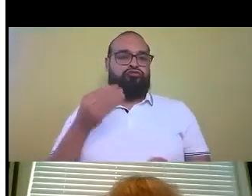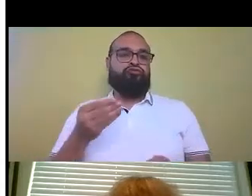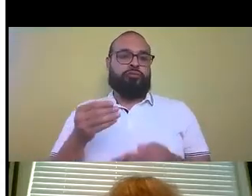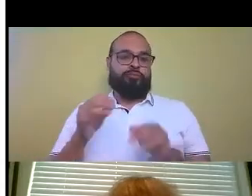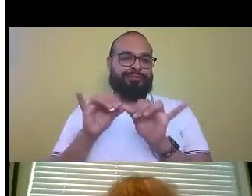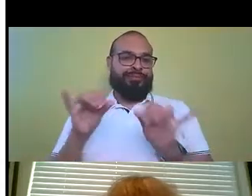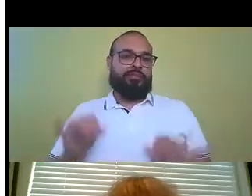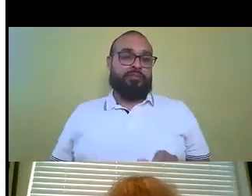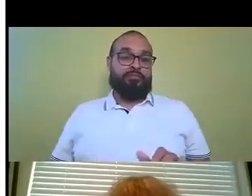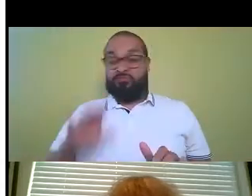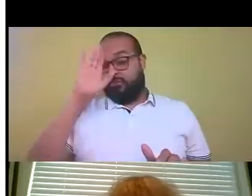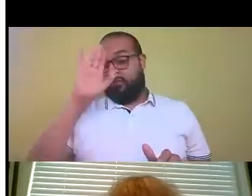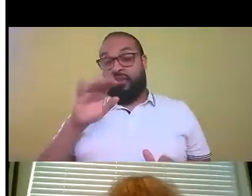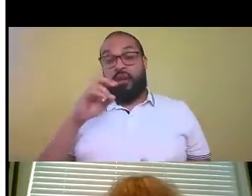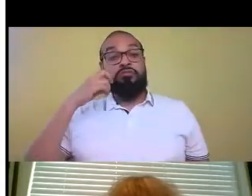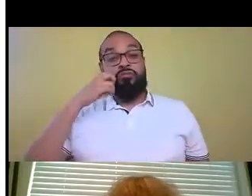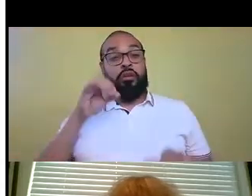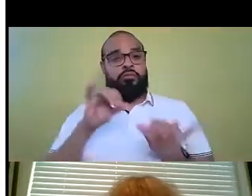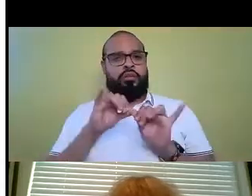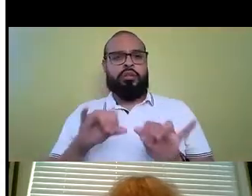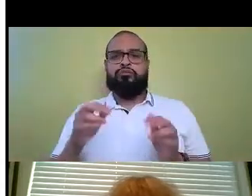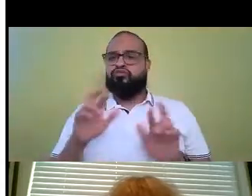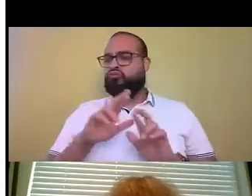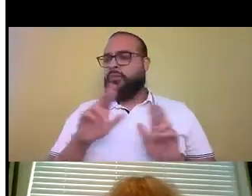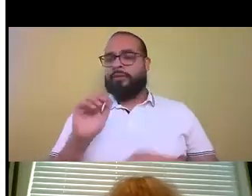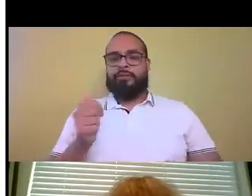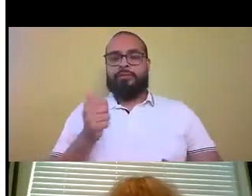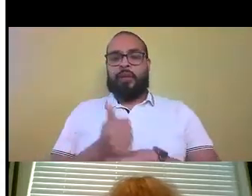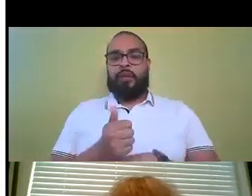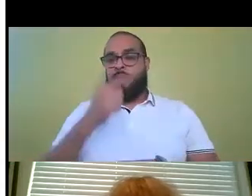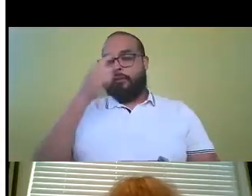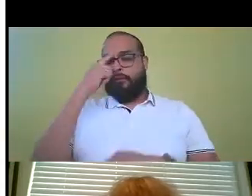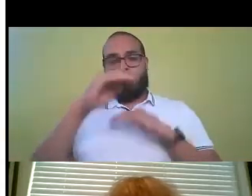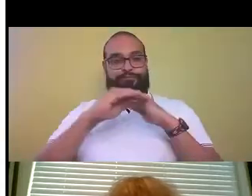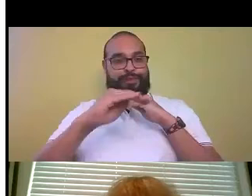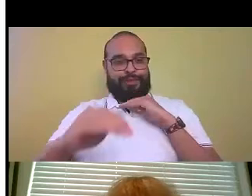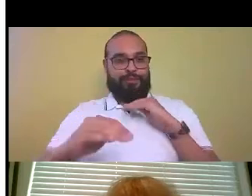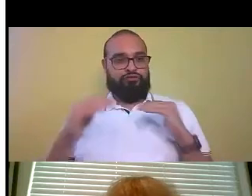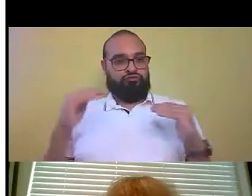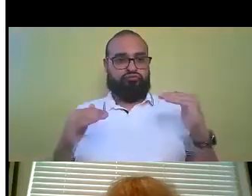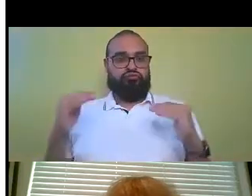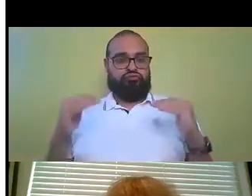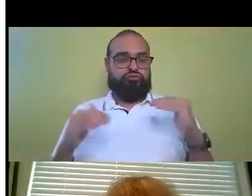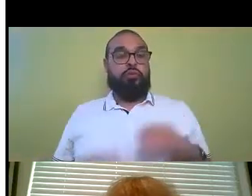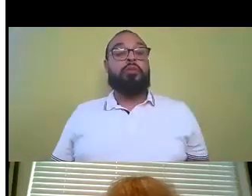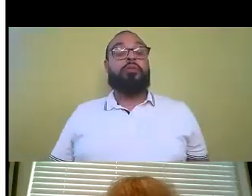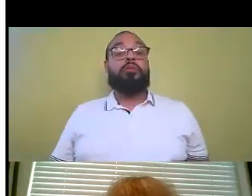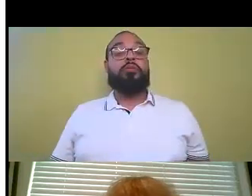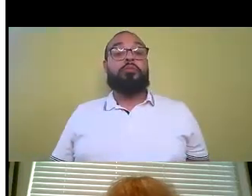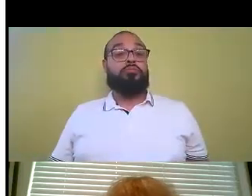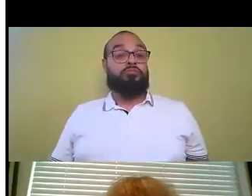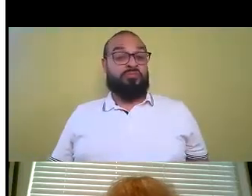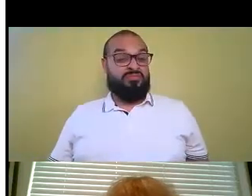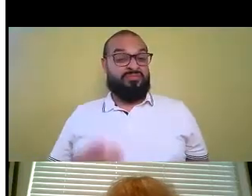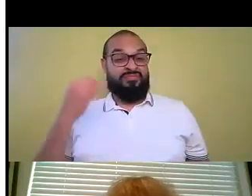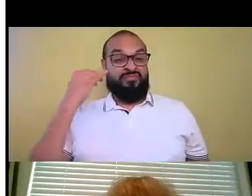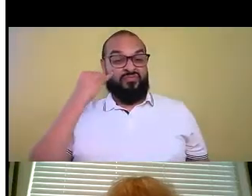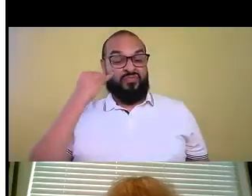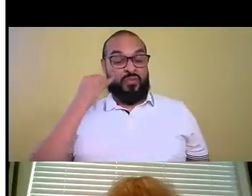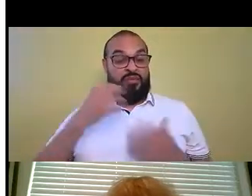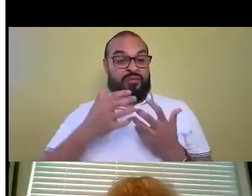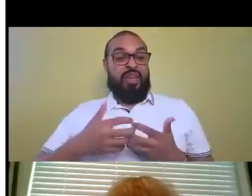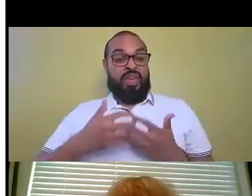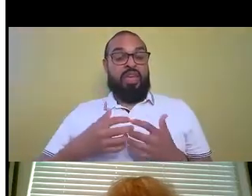is wired to maintain homeostasis. So we know that if our arousal, our engine starts to drop down